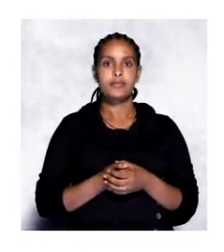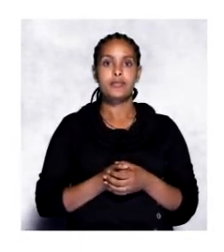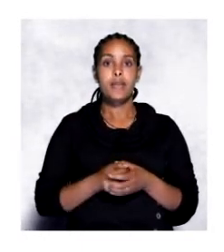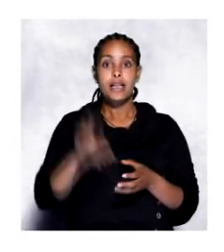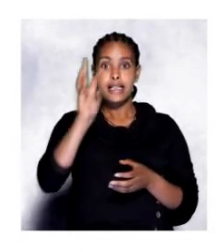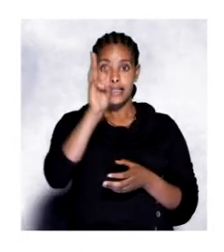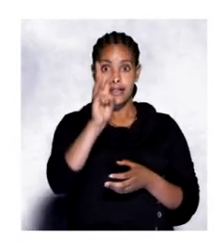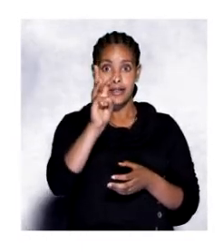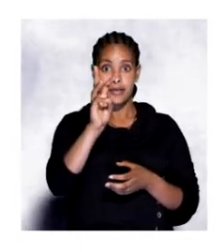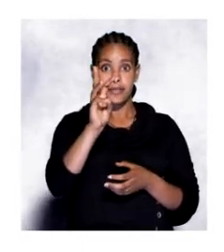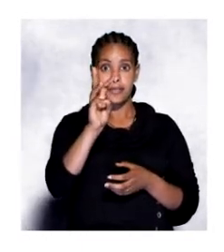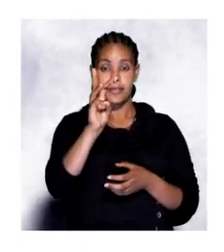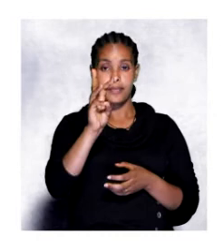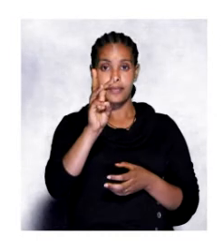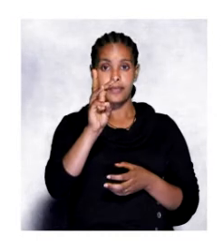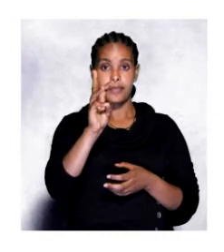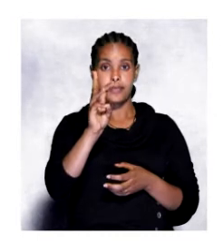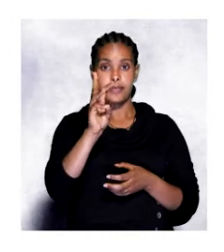6,